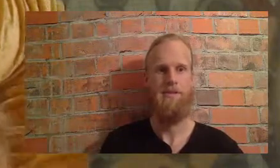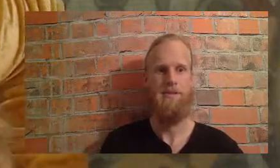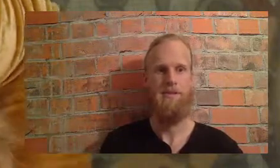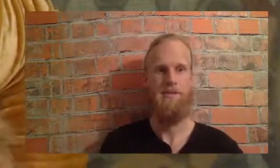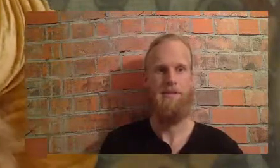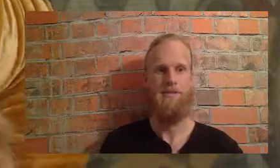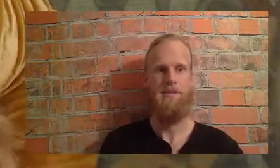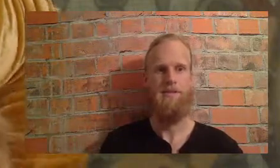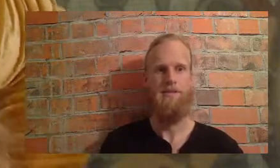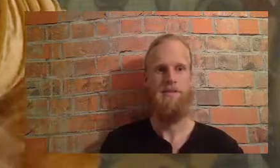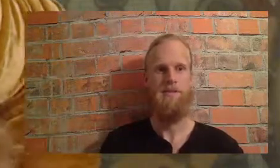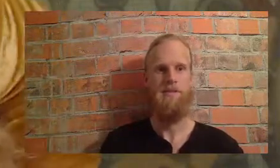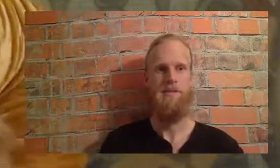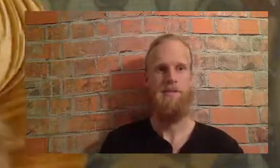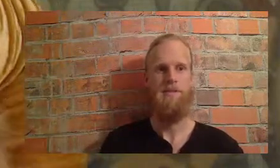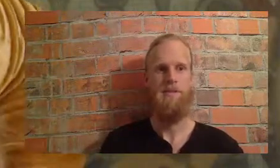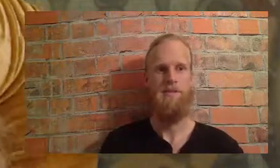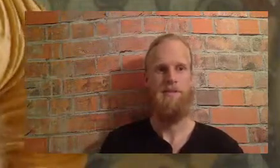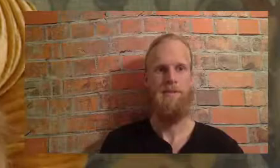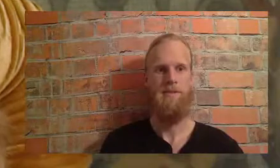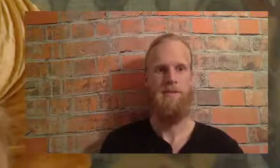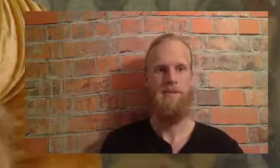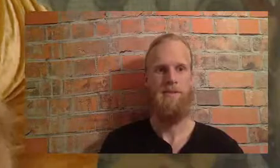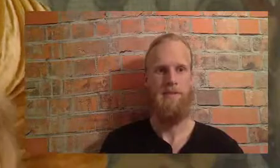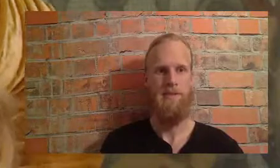And that's how I get through my day.